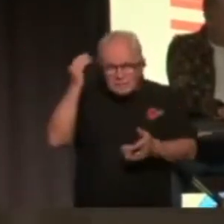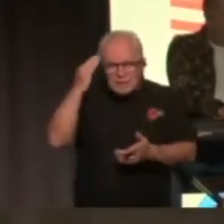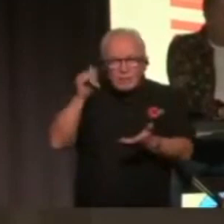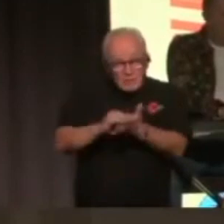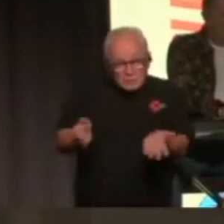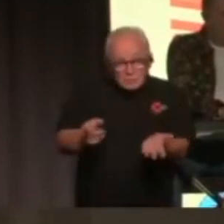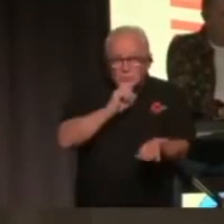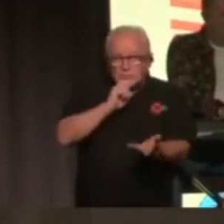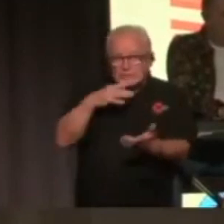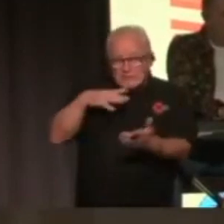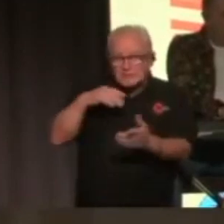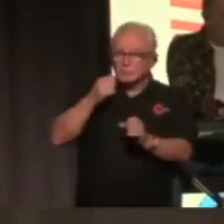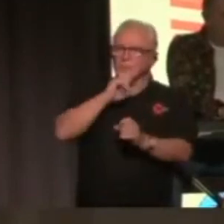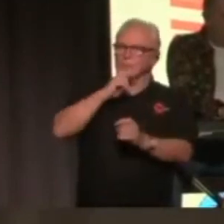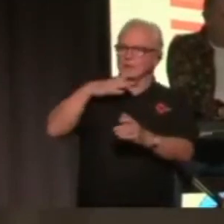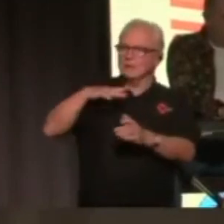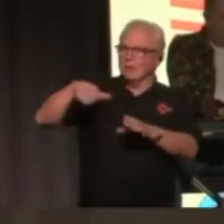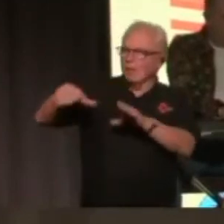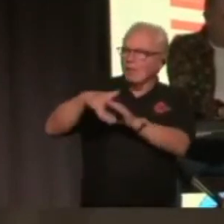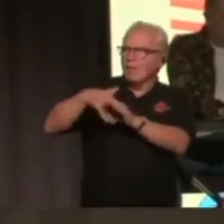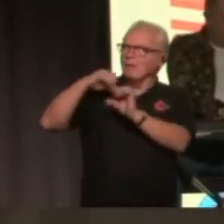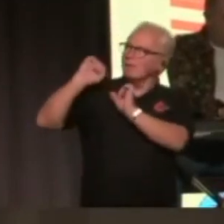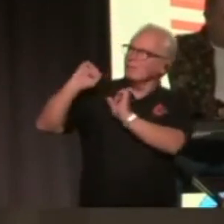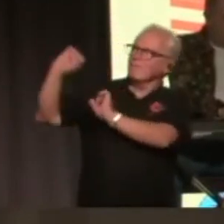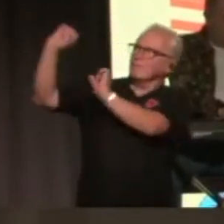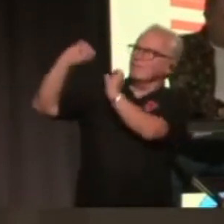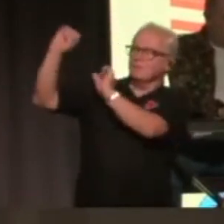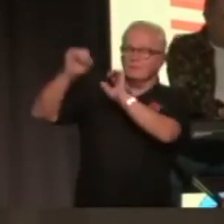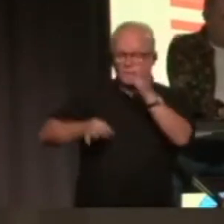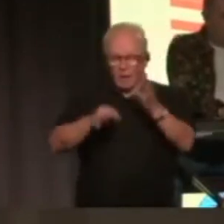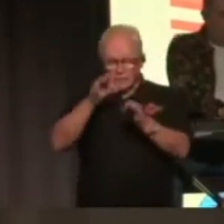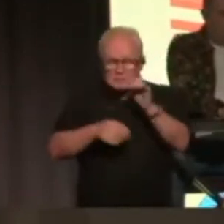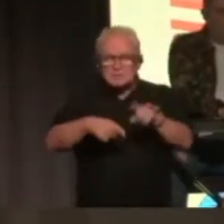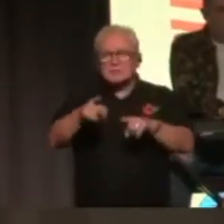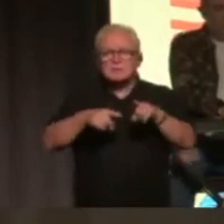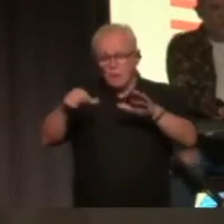who are you going to come under? Whose government are you going to come under?